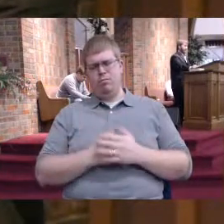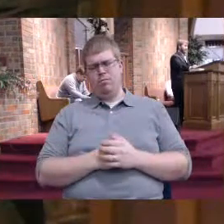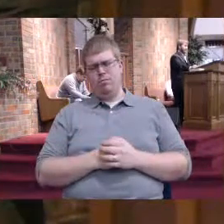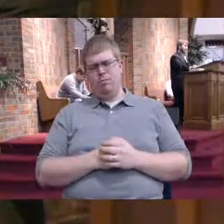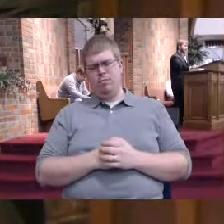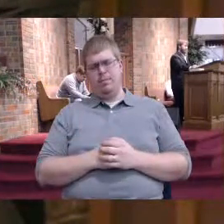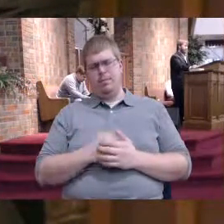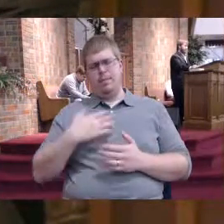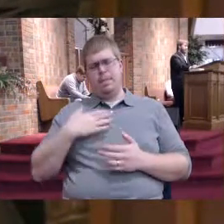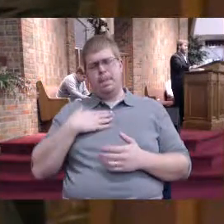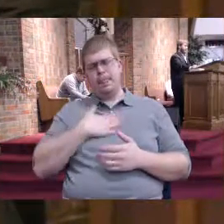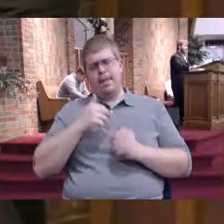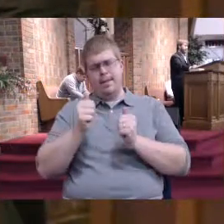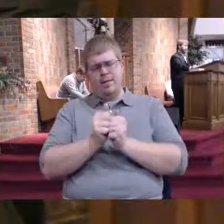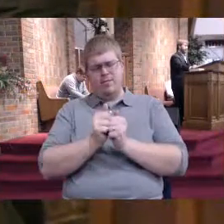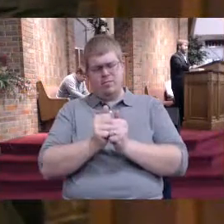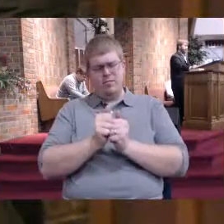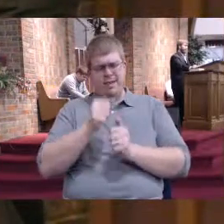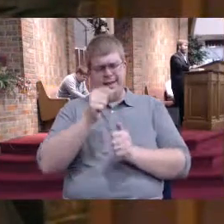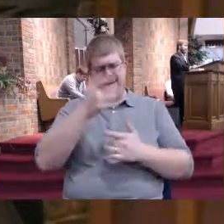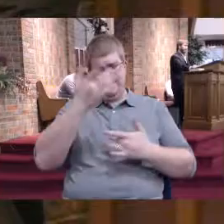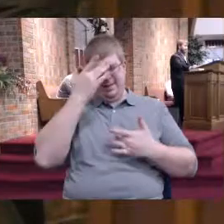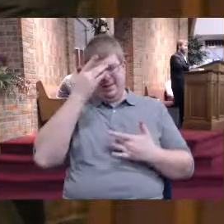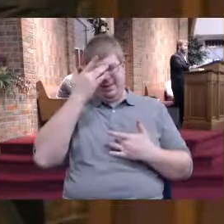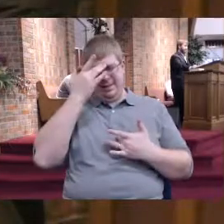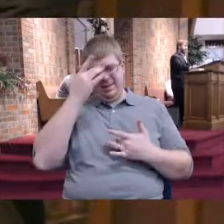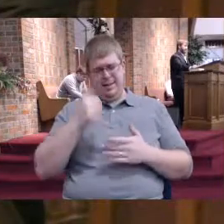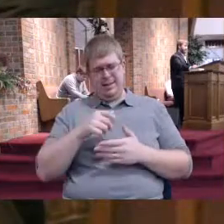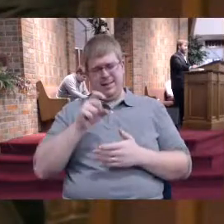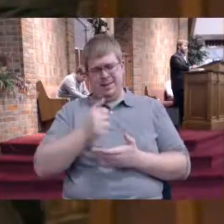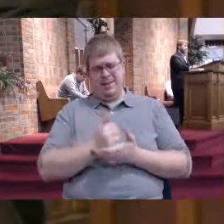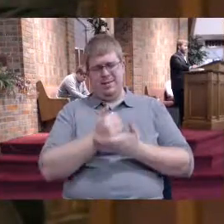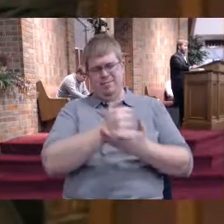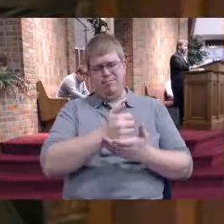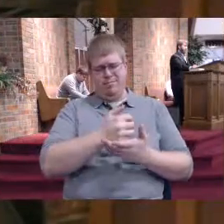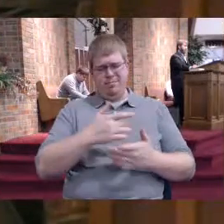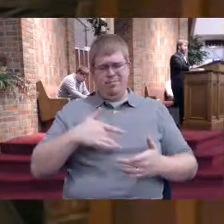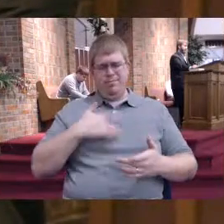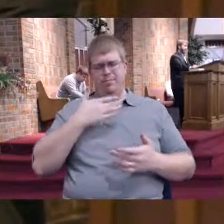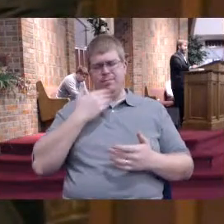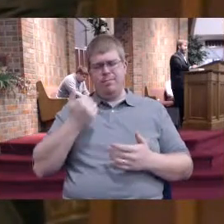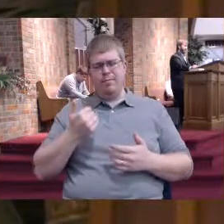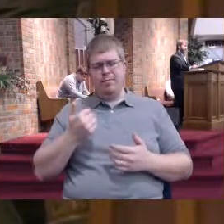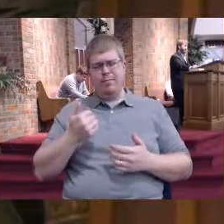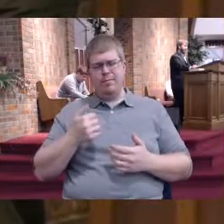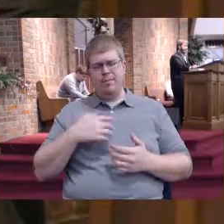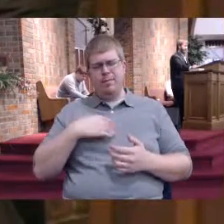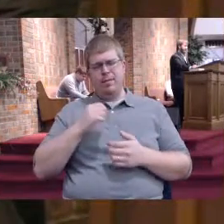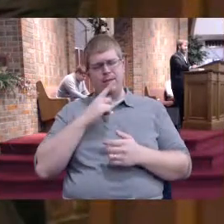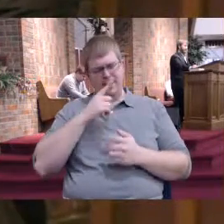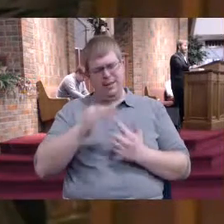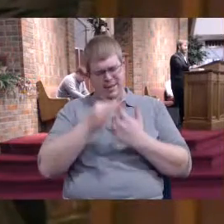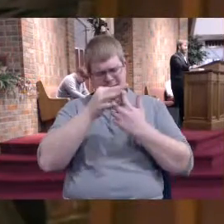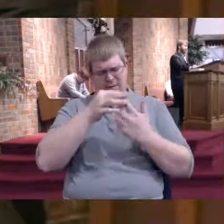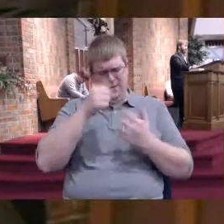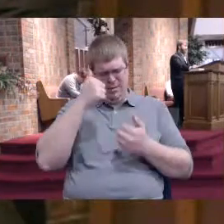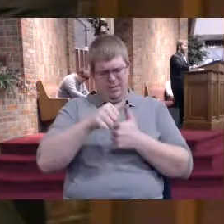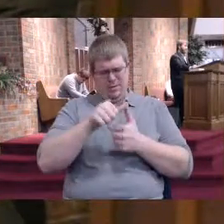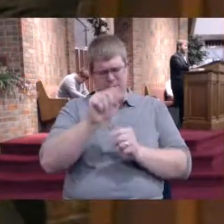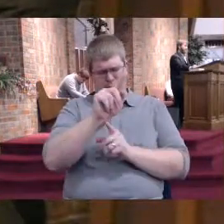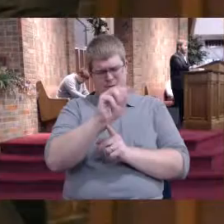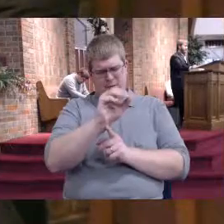and in need of healing. A special prayer, Lord, for Tom and Sandra as they travel